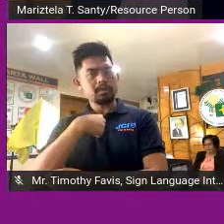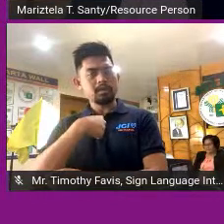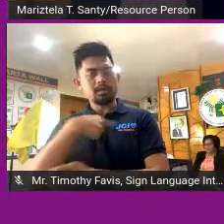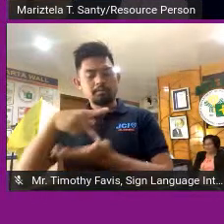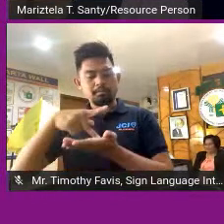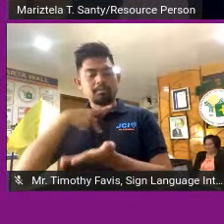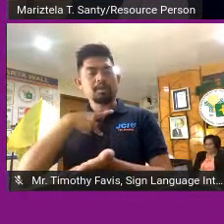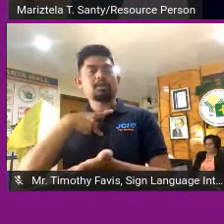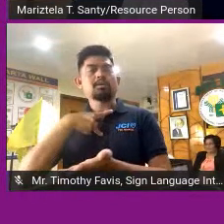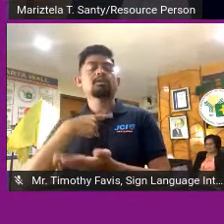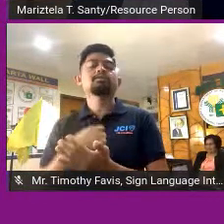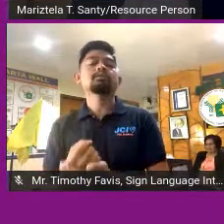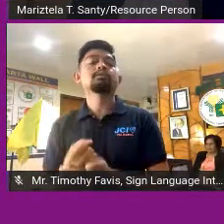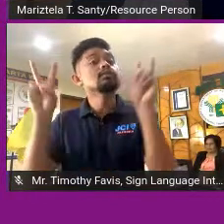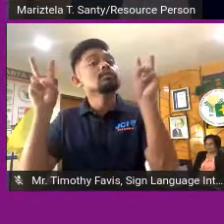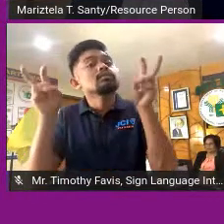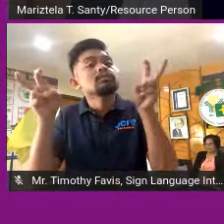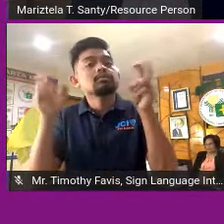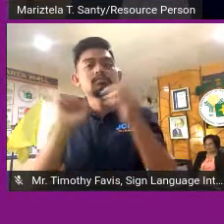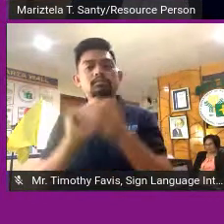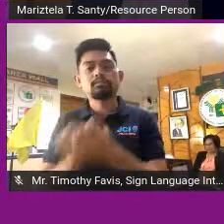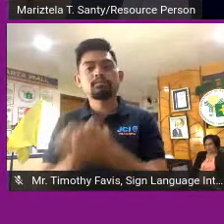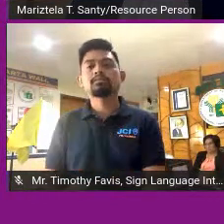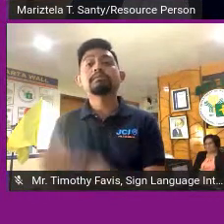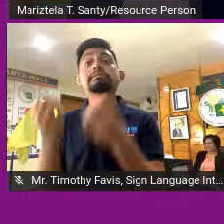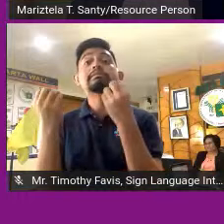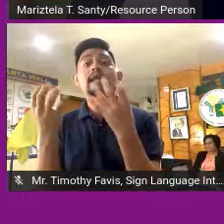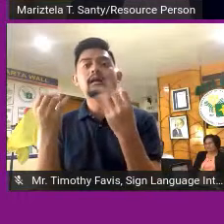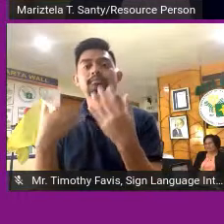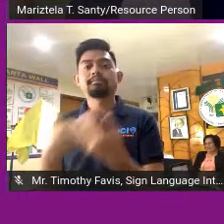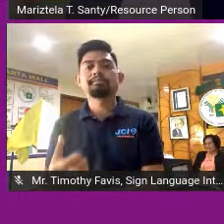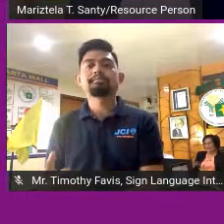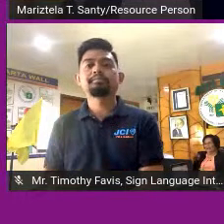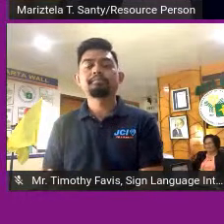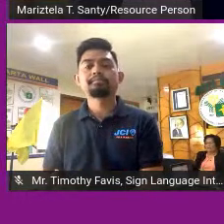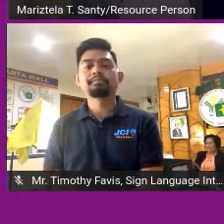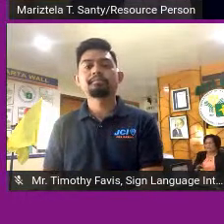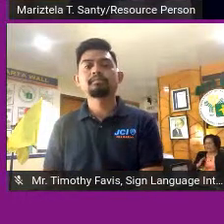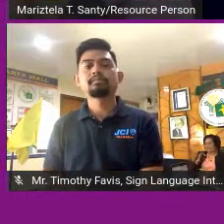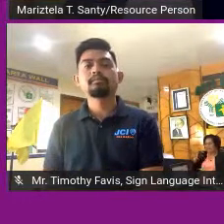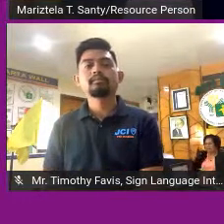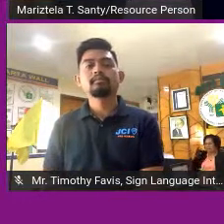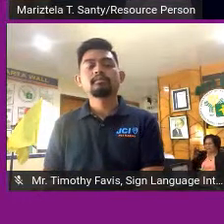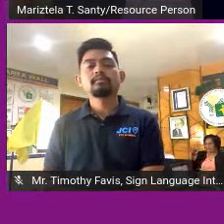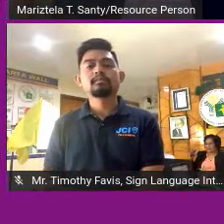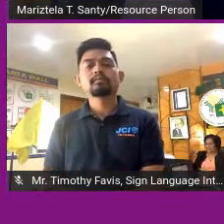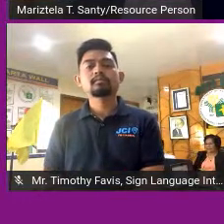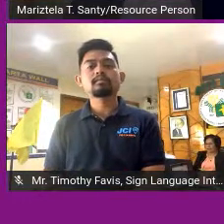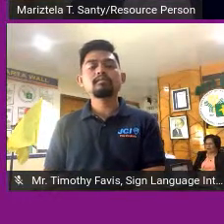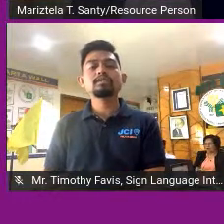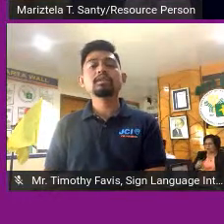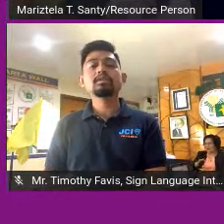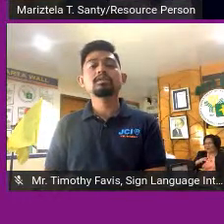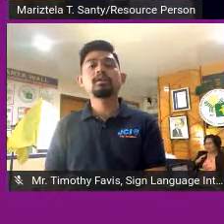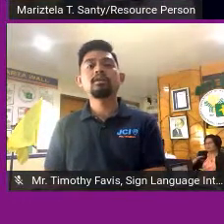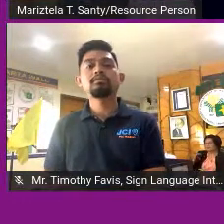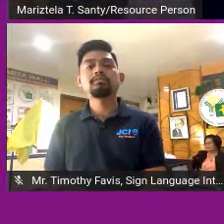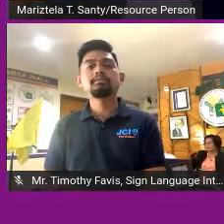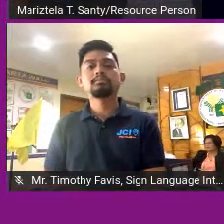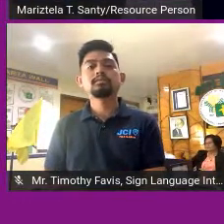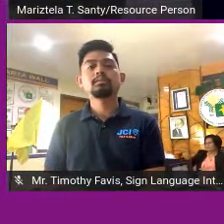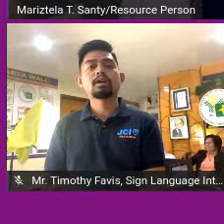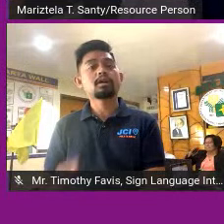or the participants, organizers, collectors, and couriers. Inaano natin ito para makita natin kung ano ba